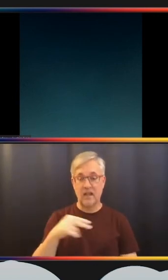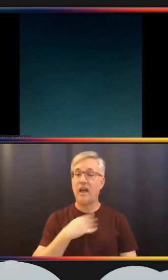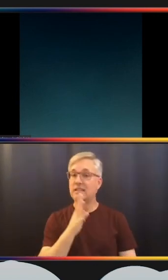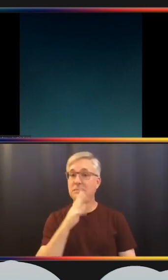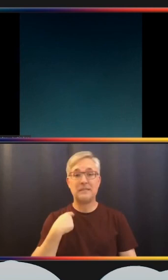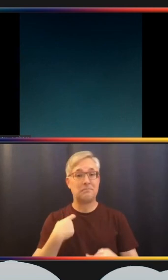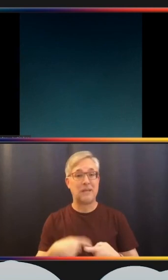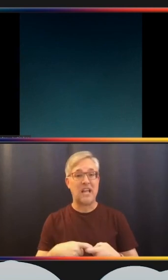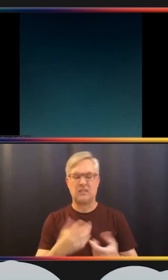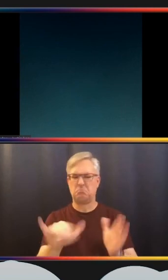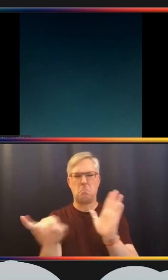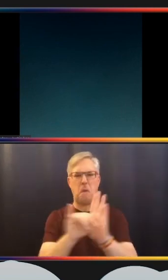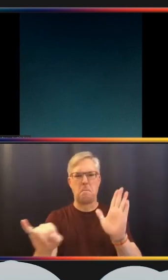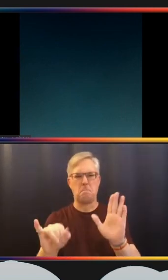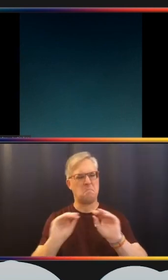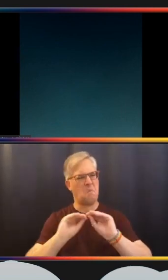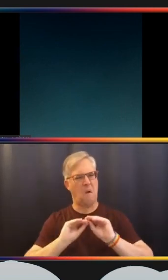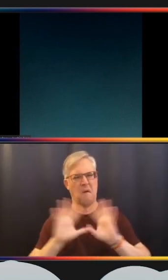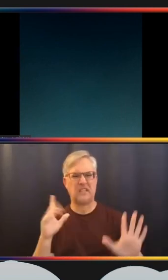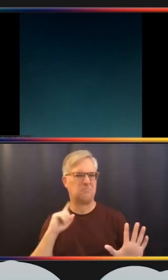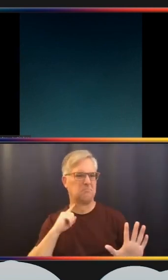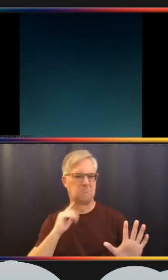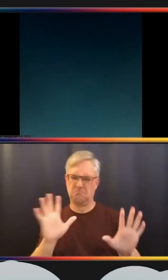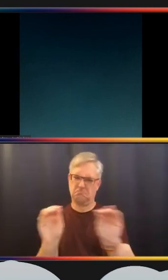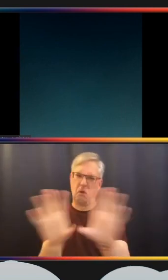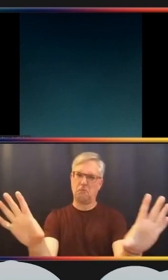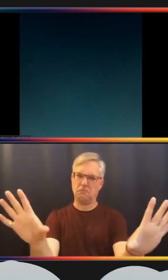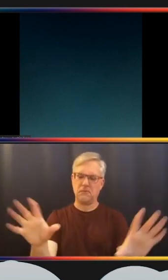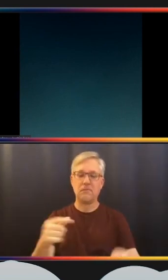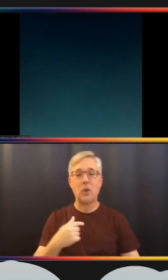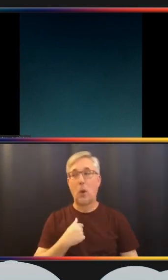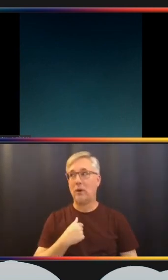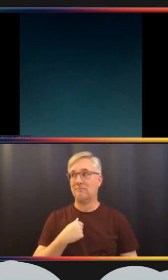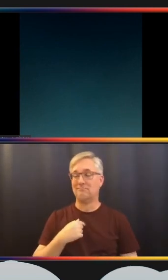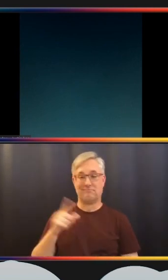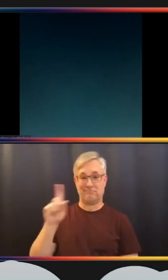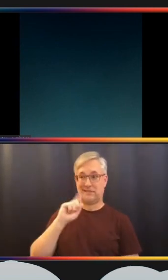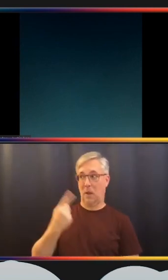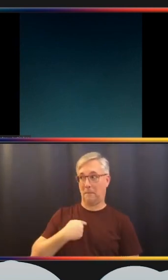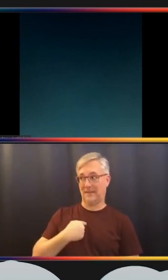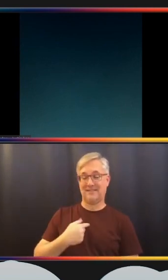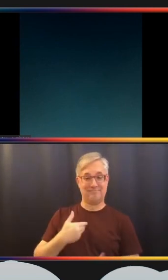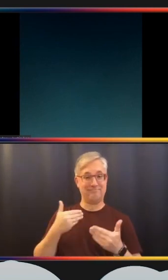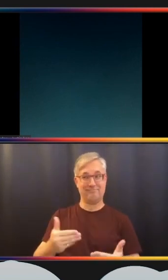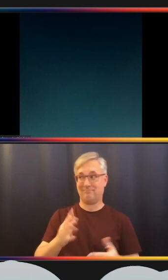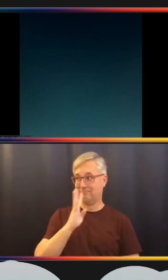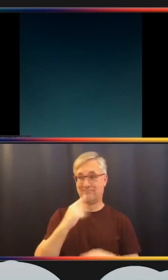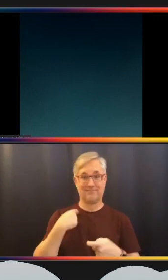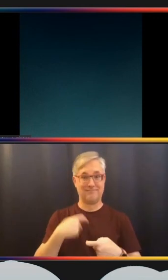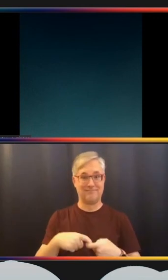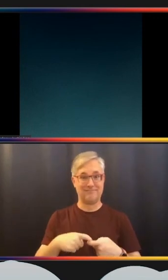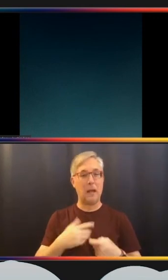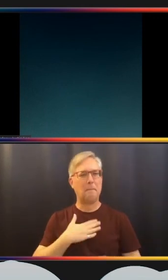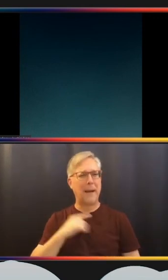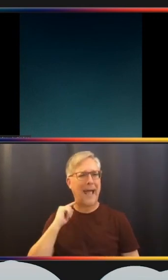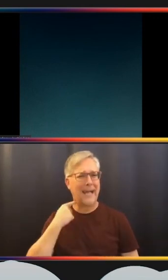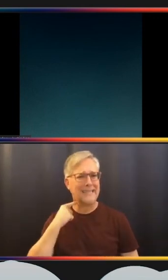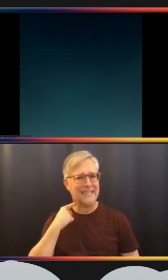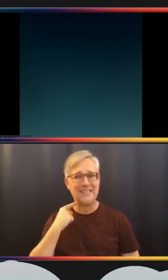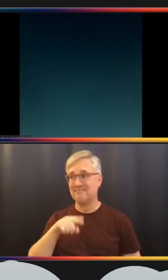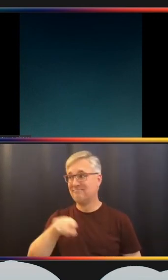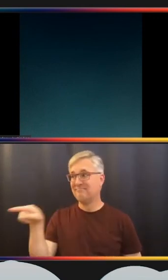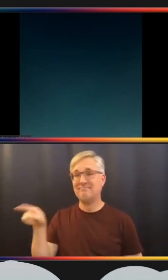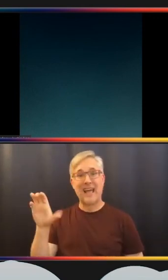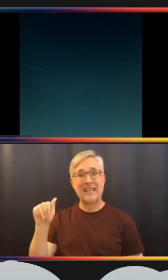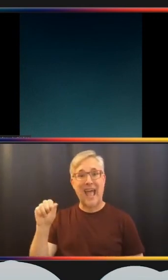tell. And so when they have me speak in Spanish, you can really tell that my accent is super different than the rest of the cast. The rest of the